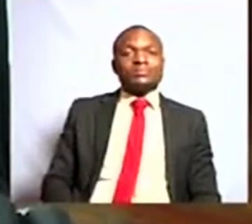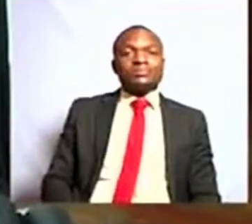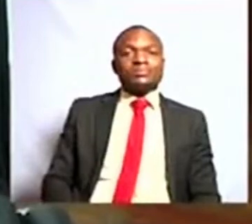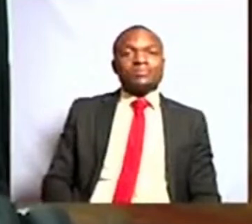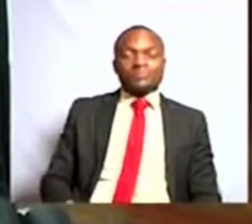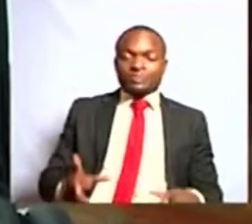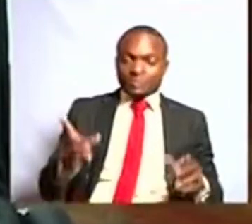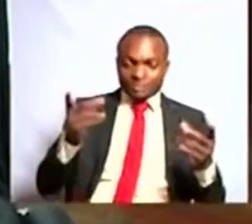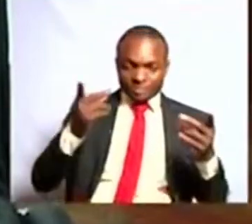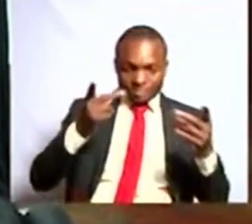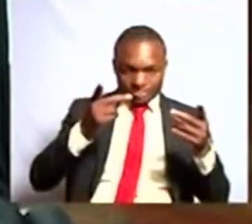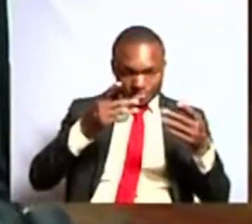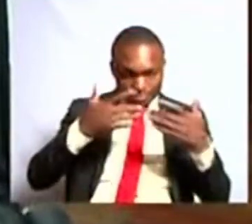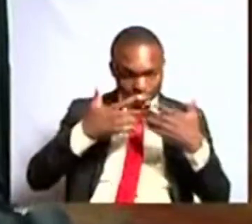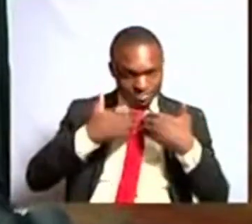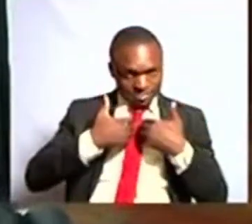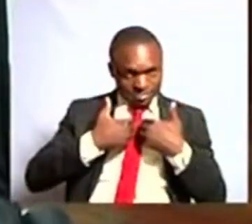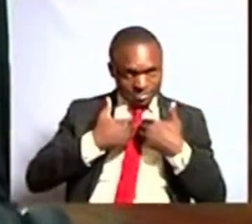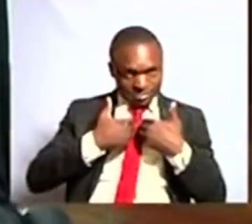then you have